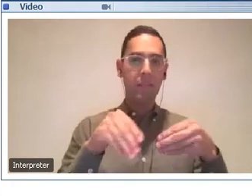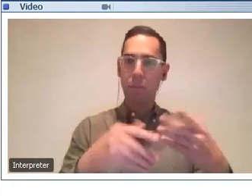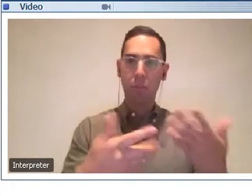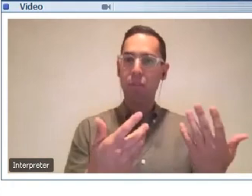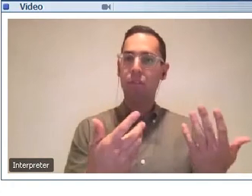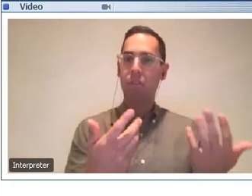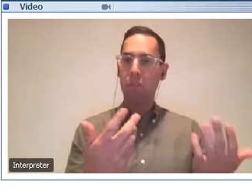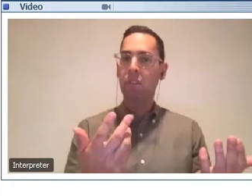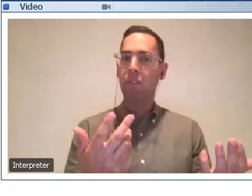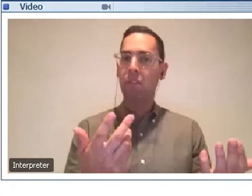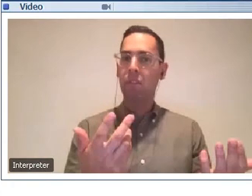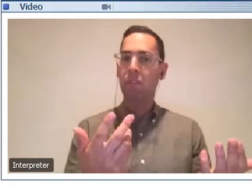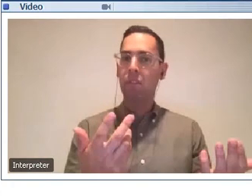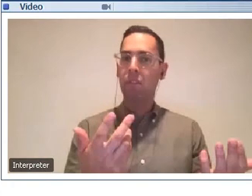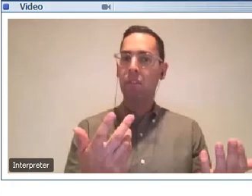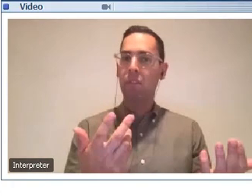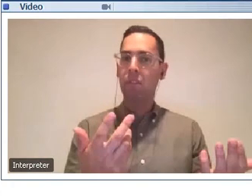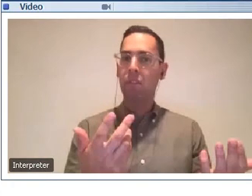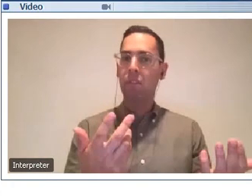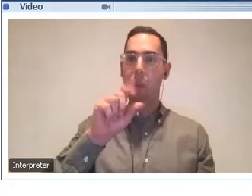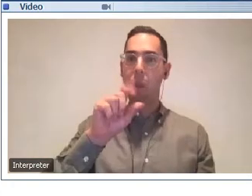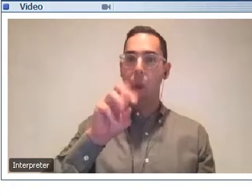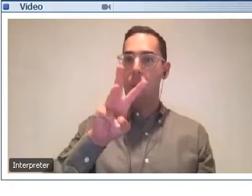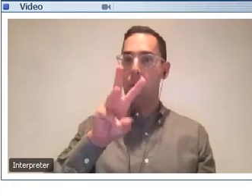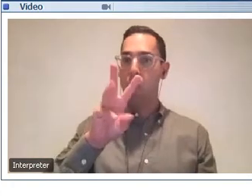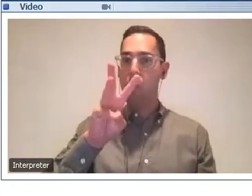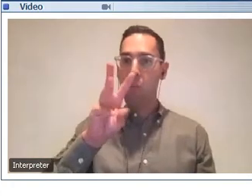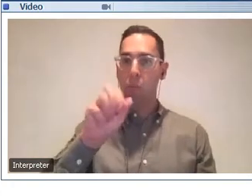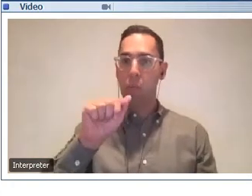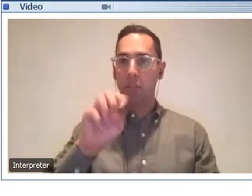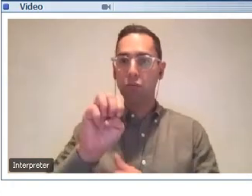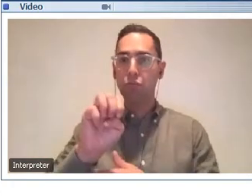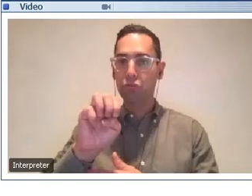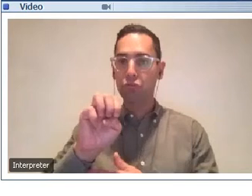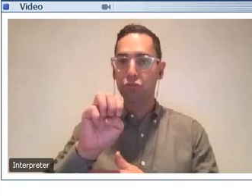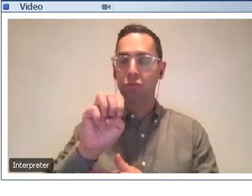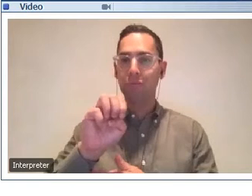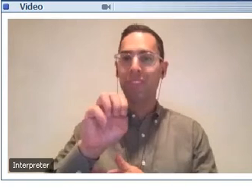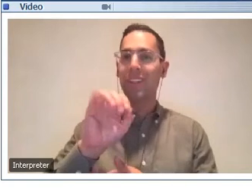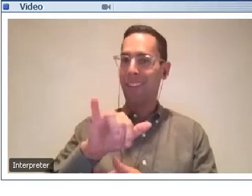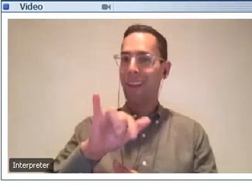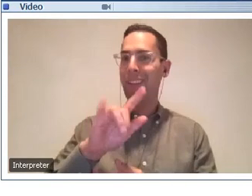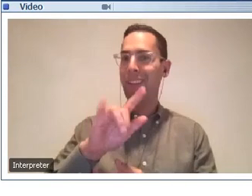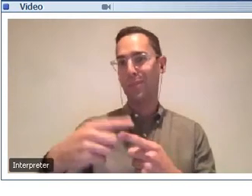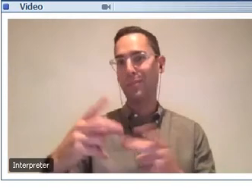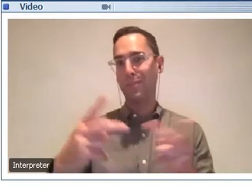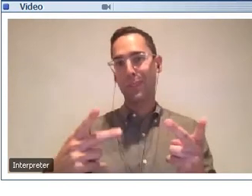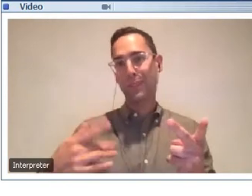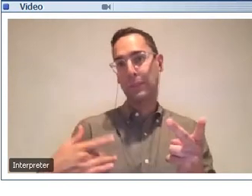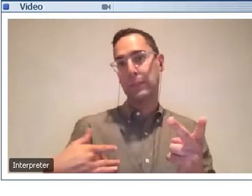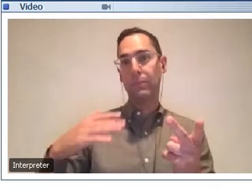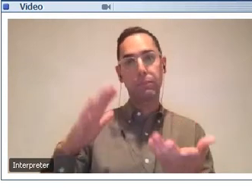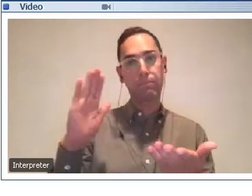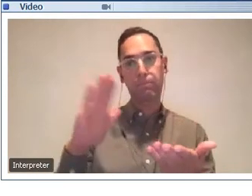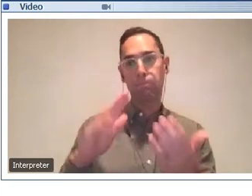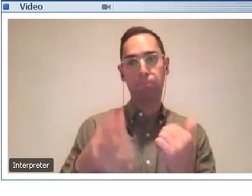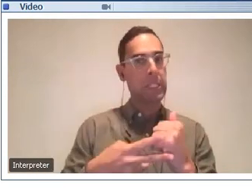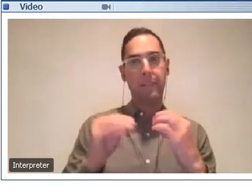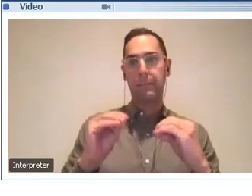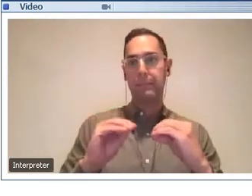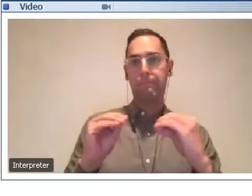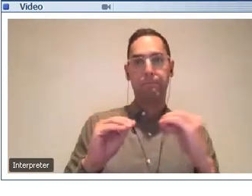enough money saved up or access to the type of income that would allow you to take unpaid time off or to pay